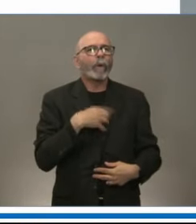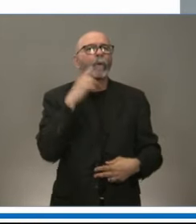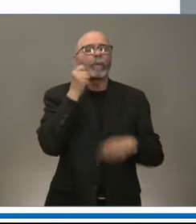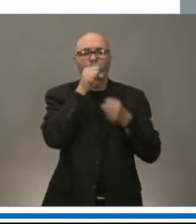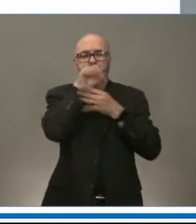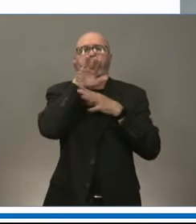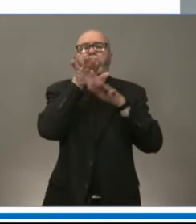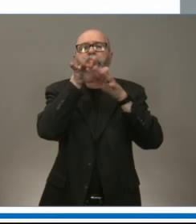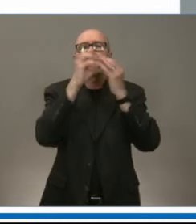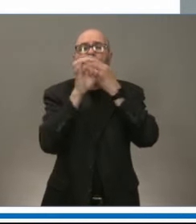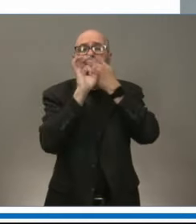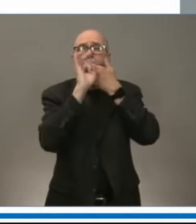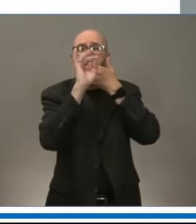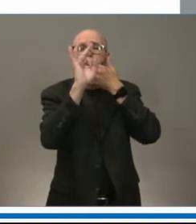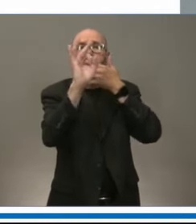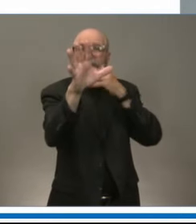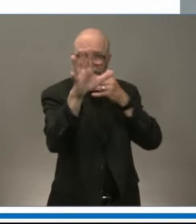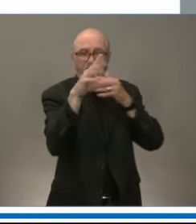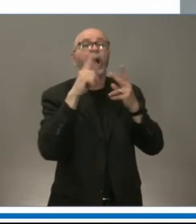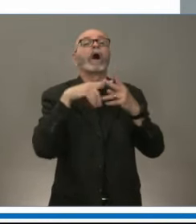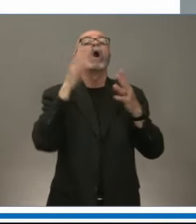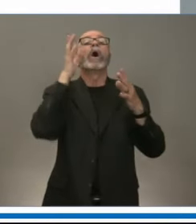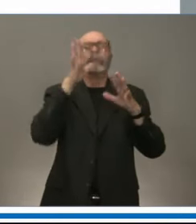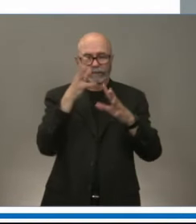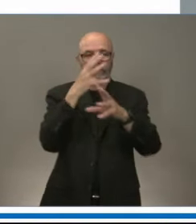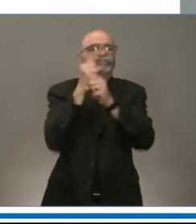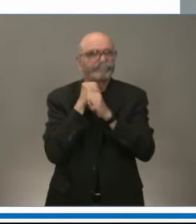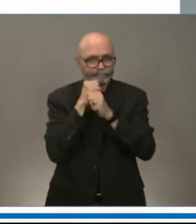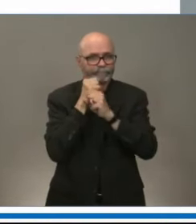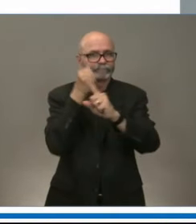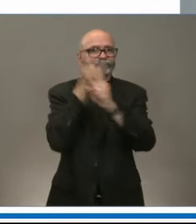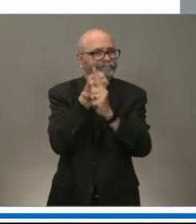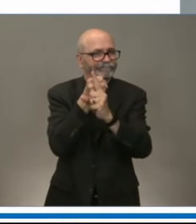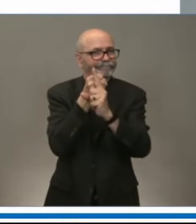healthcare environment where an N95 mask is required.